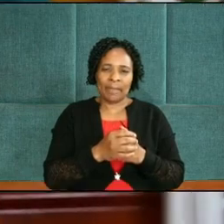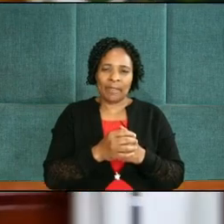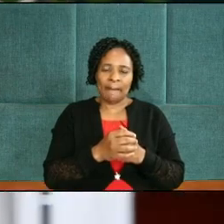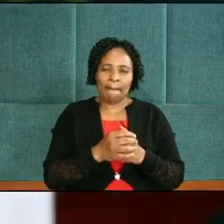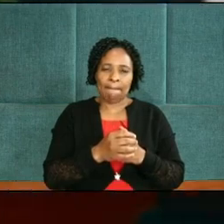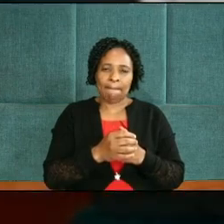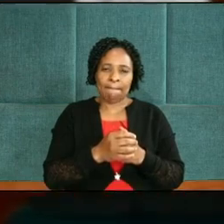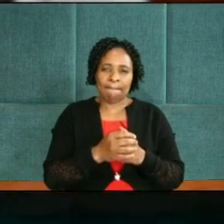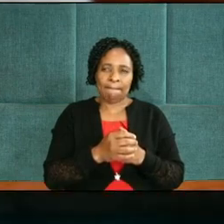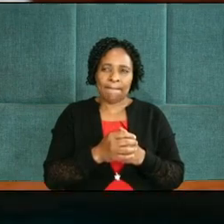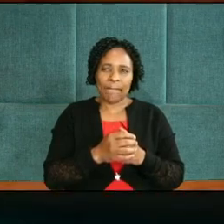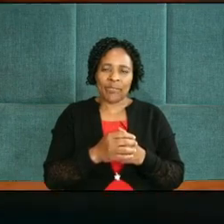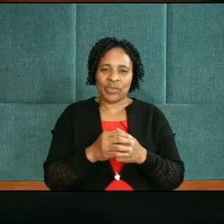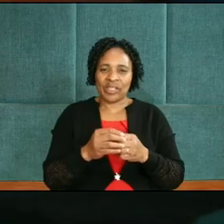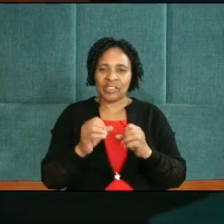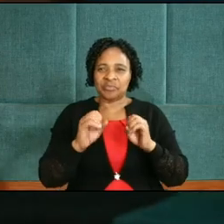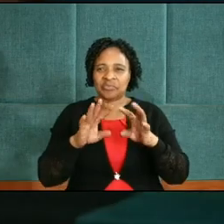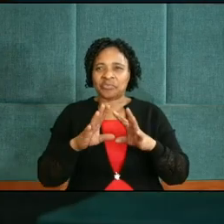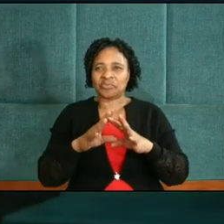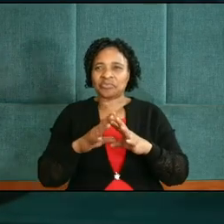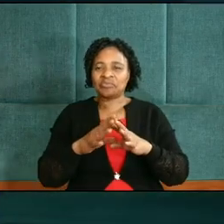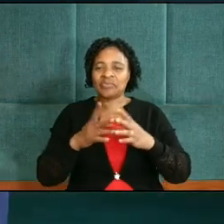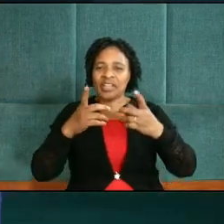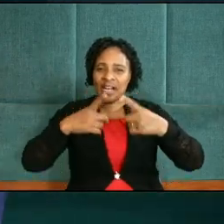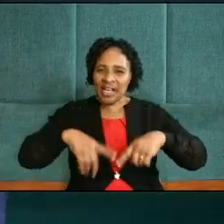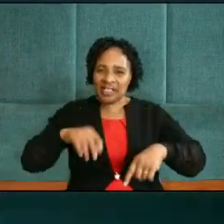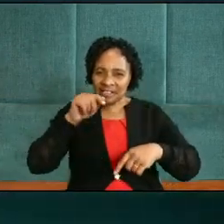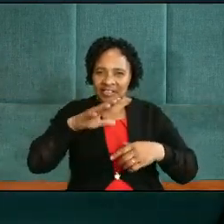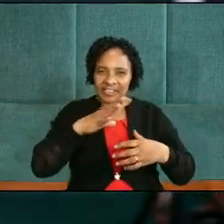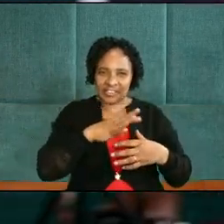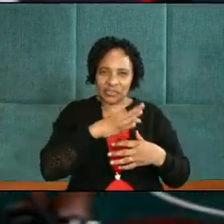Whoa. In Jamaica we say, let that soak.